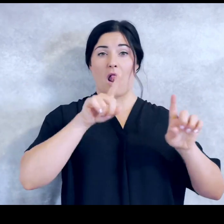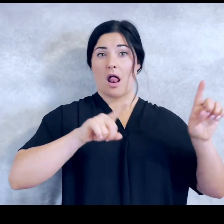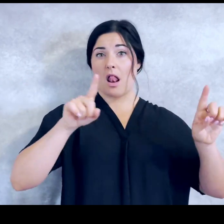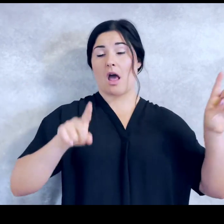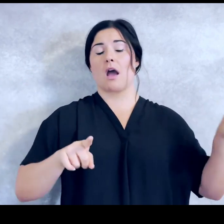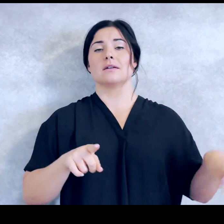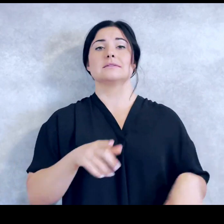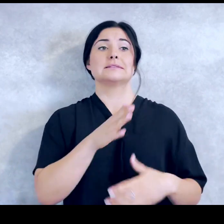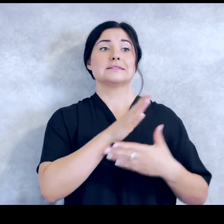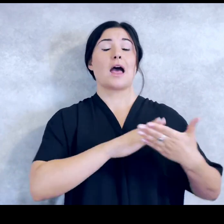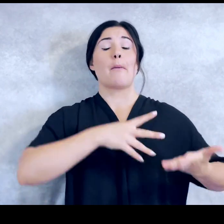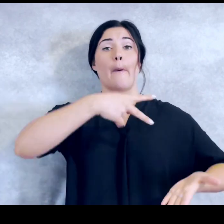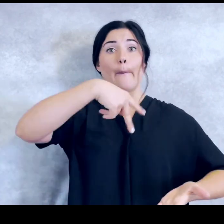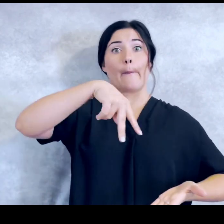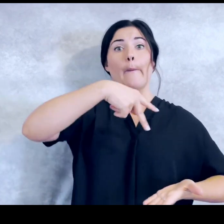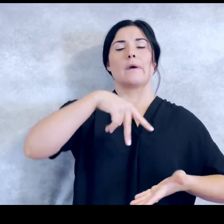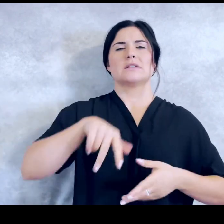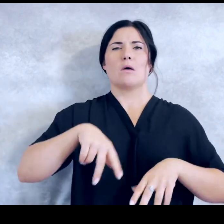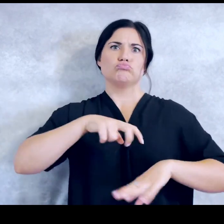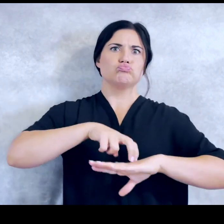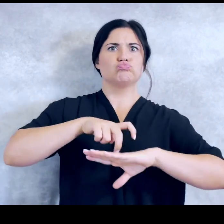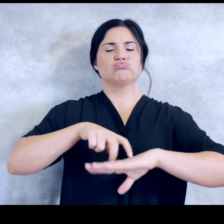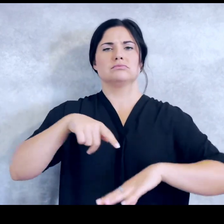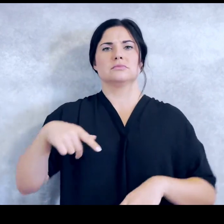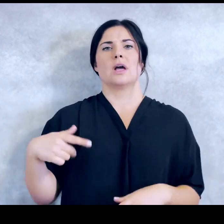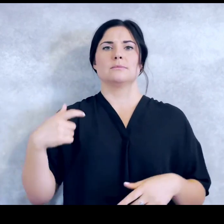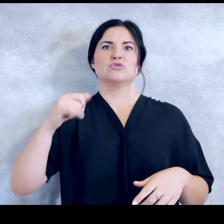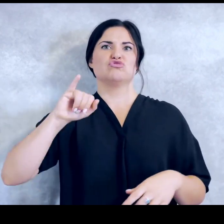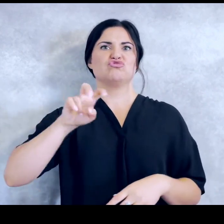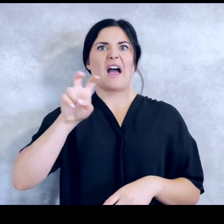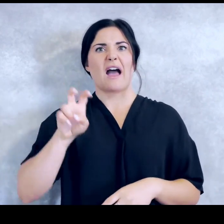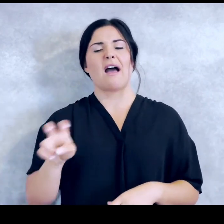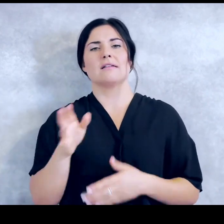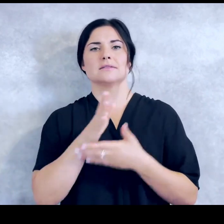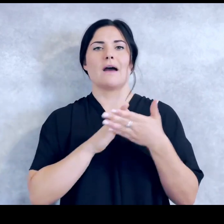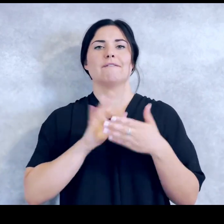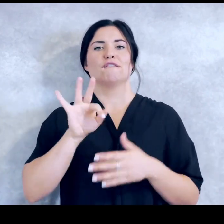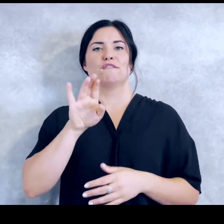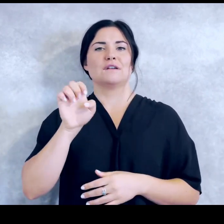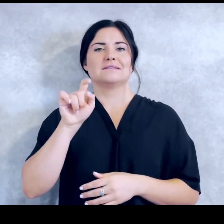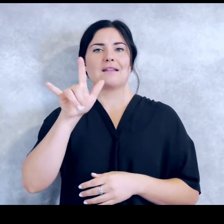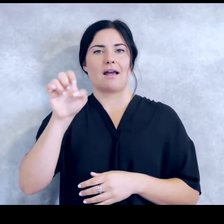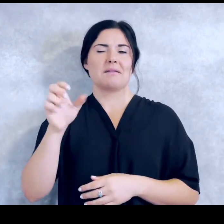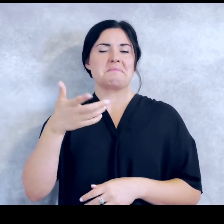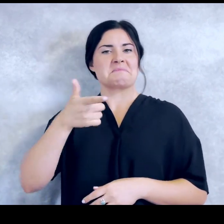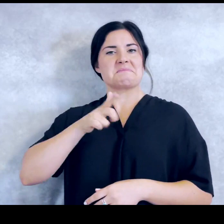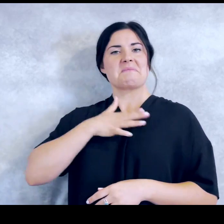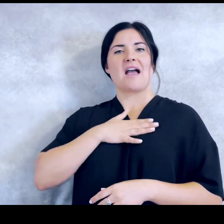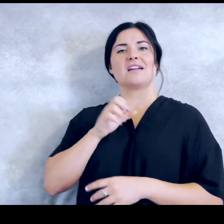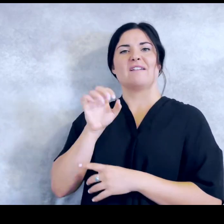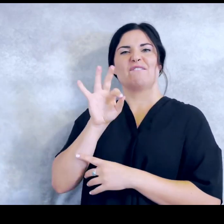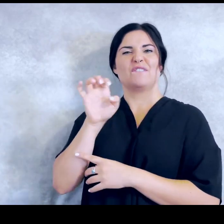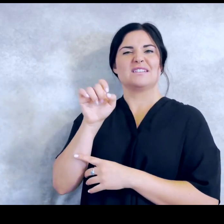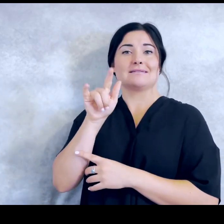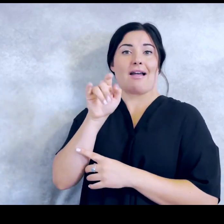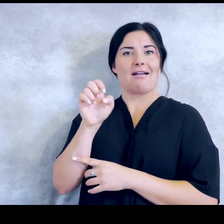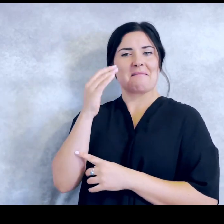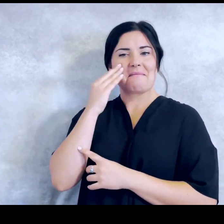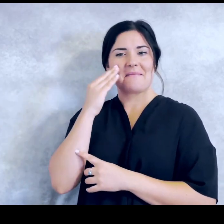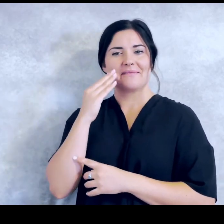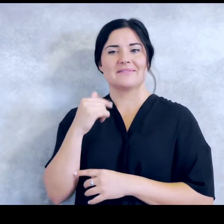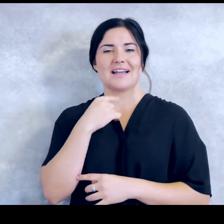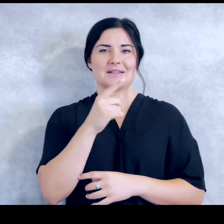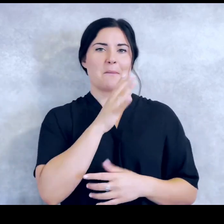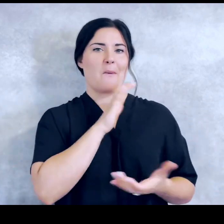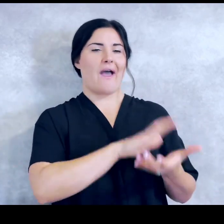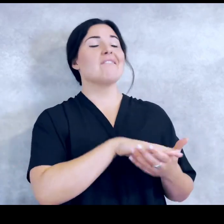different backgrounds. Some do lyrical, and some do hip-hop, some do jazz, some are freestyle. That's my style, by the way, freestyle. Come on,